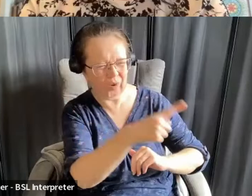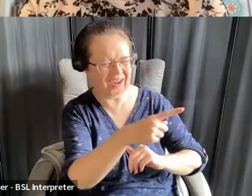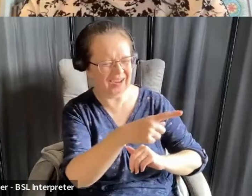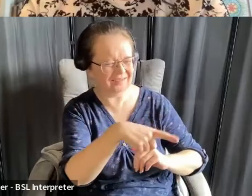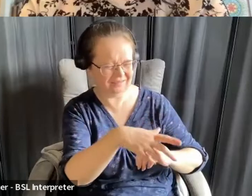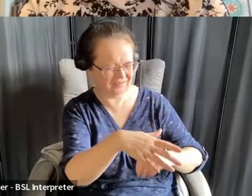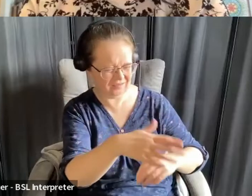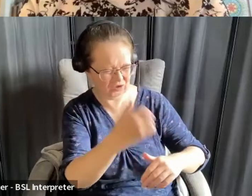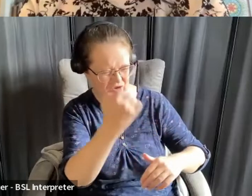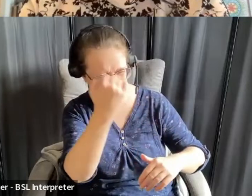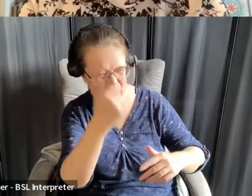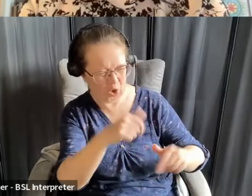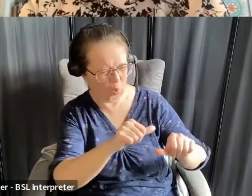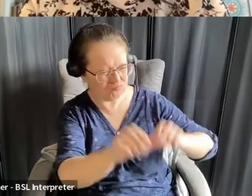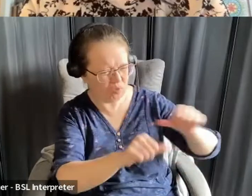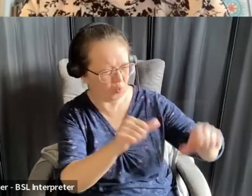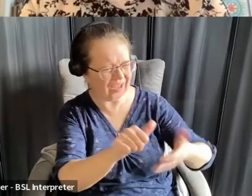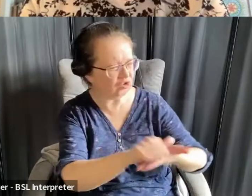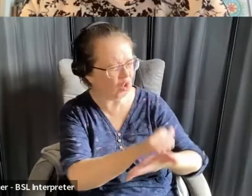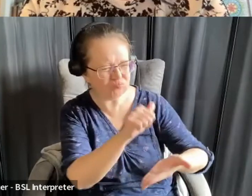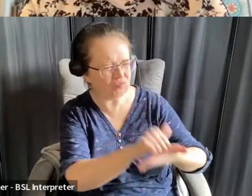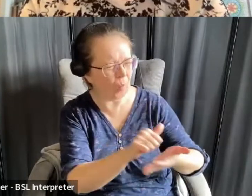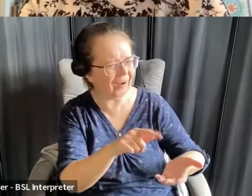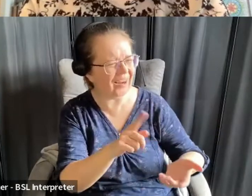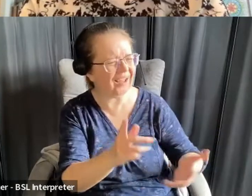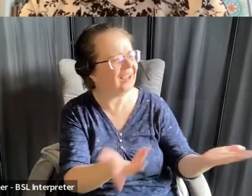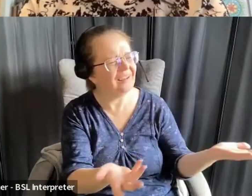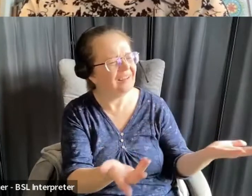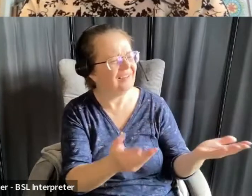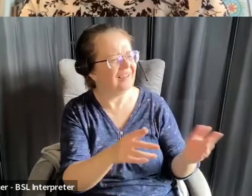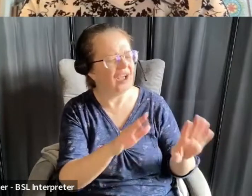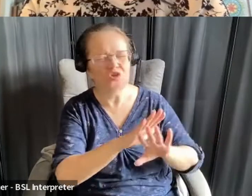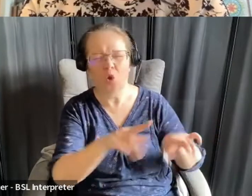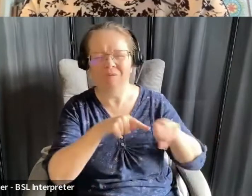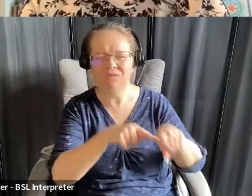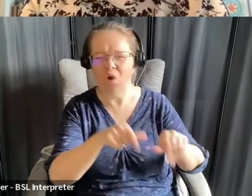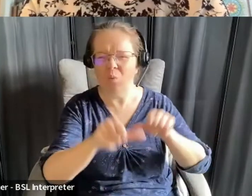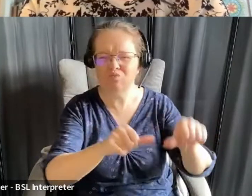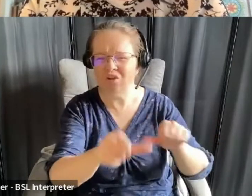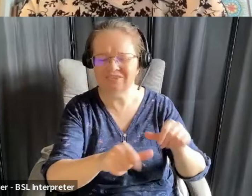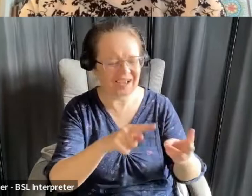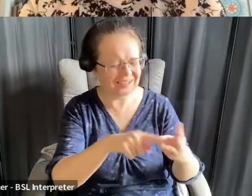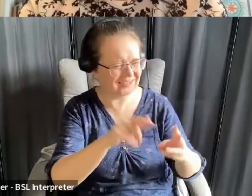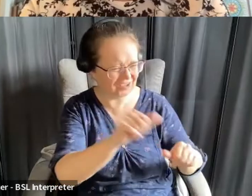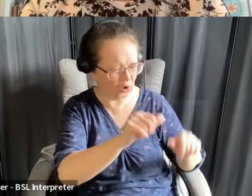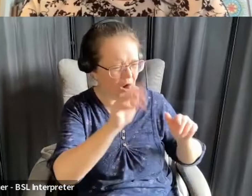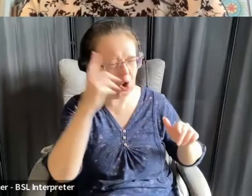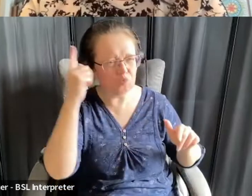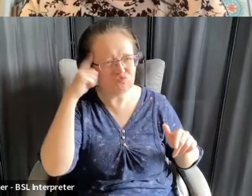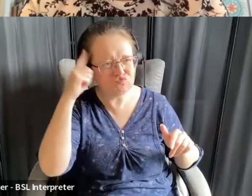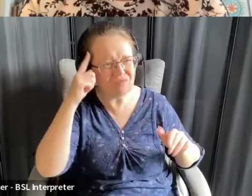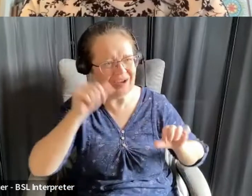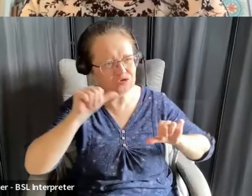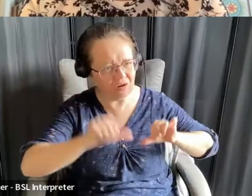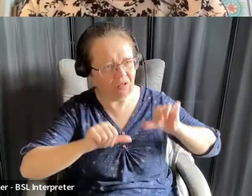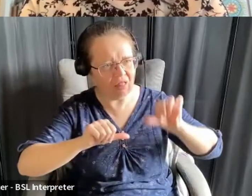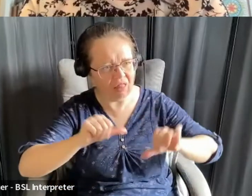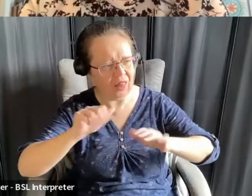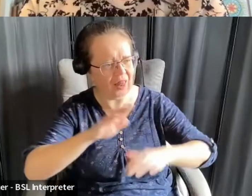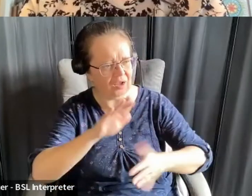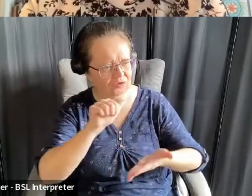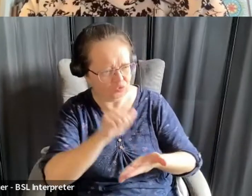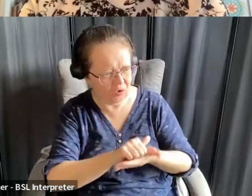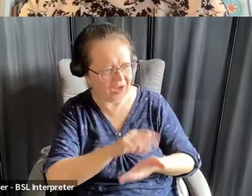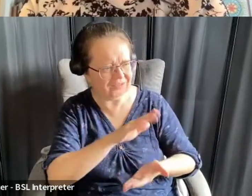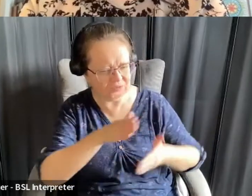doing processes not undertaking processes in the most logical, rational, reasoned